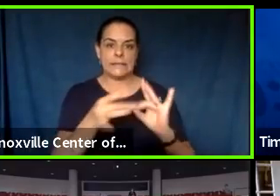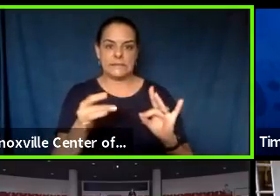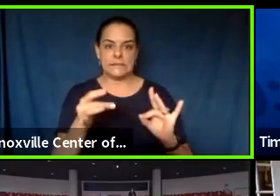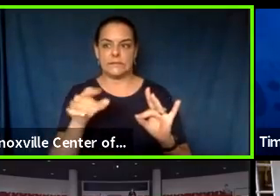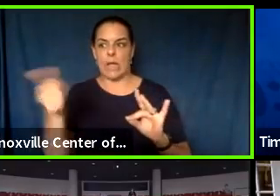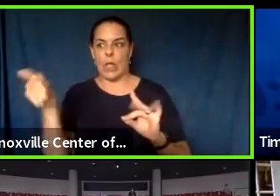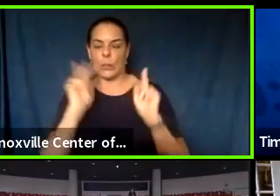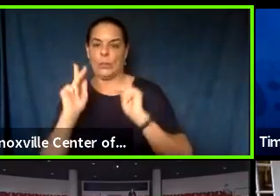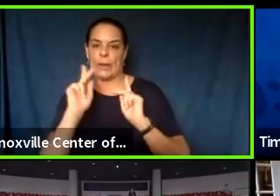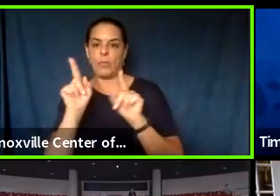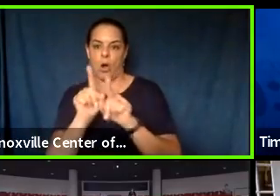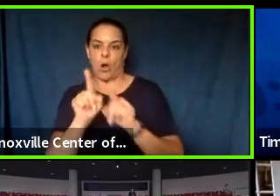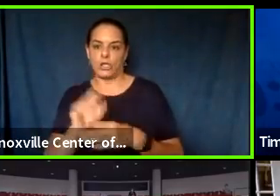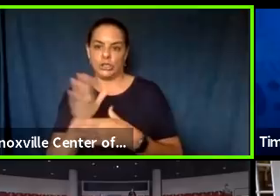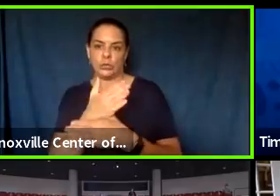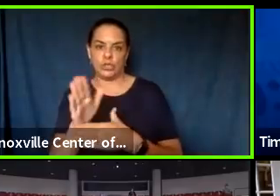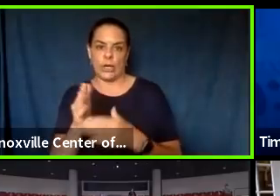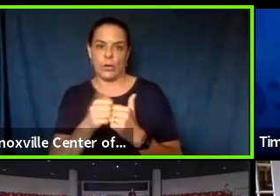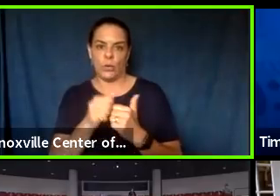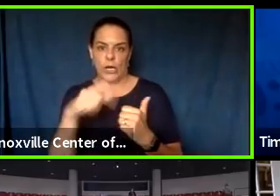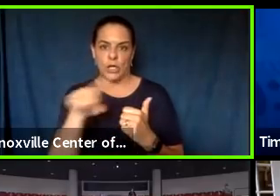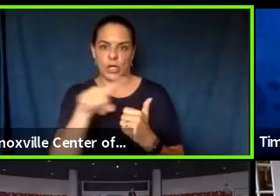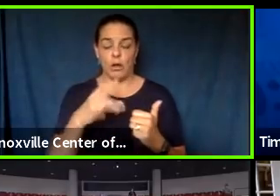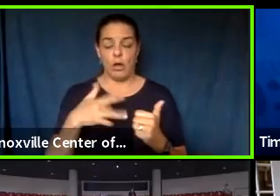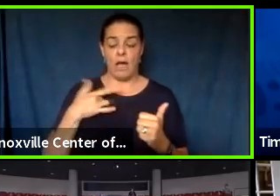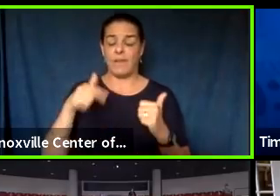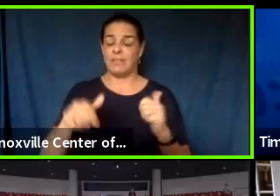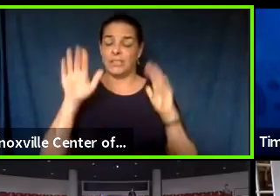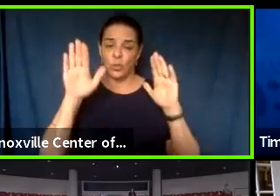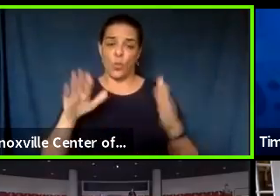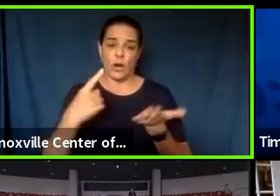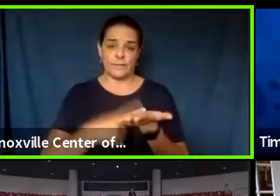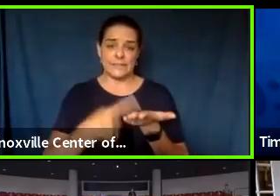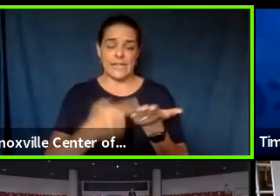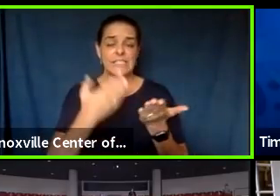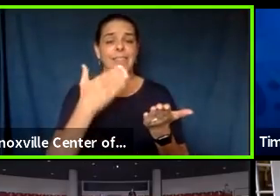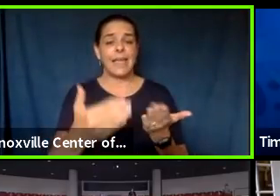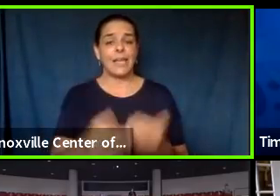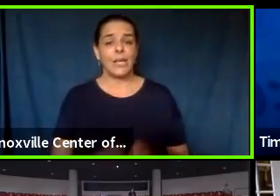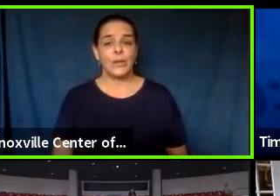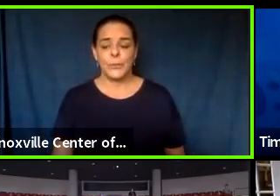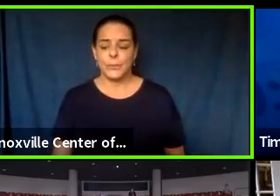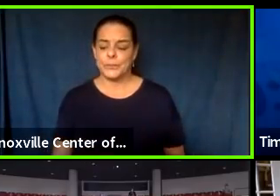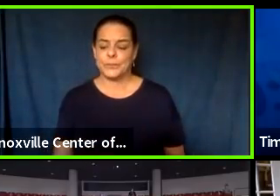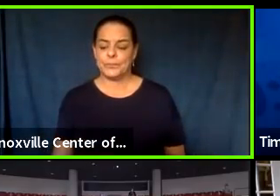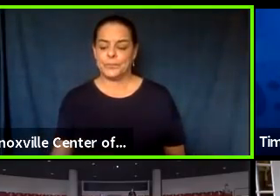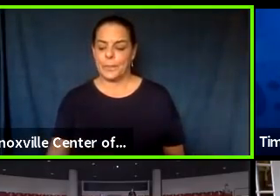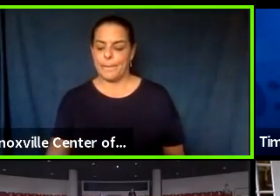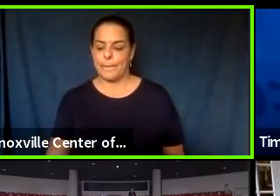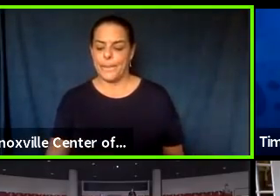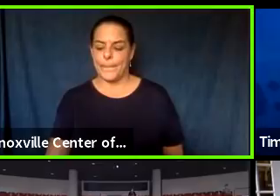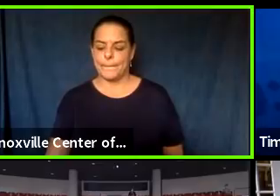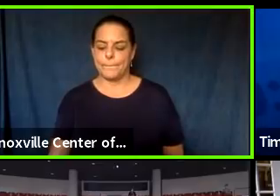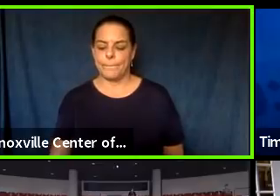fellow citizens are also sharing tonight. I think this has been a great discussion. Thank you. Thank you, sir.